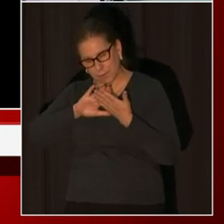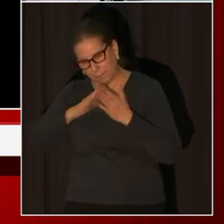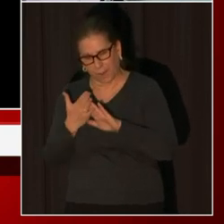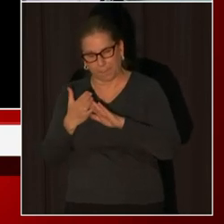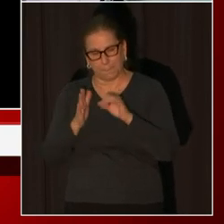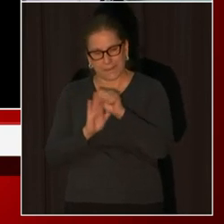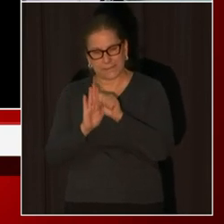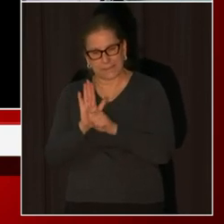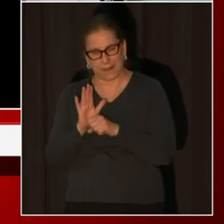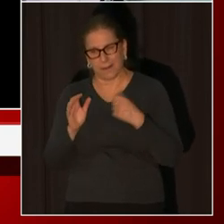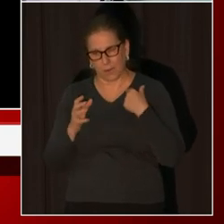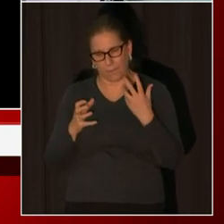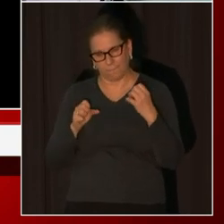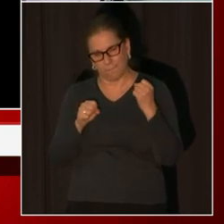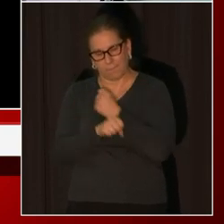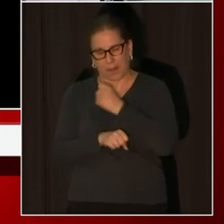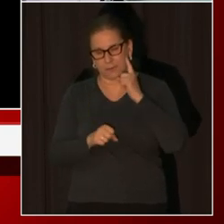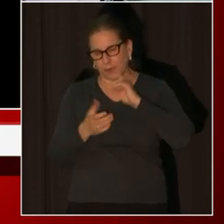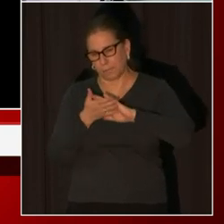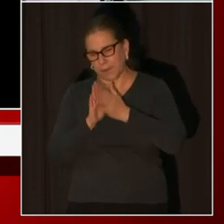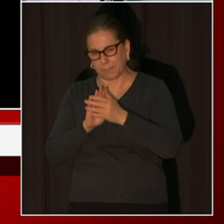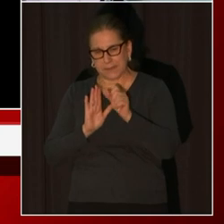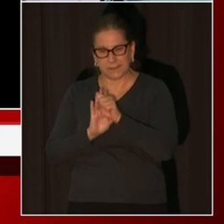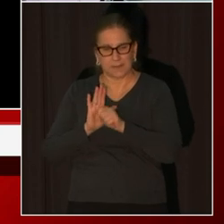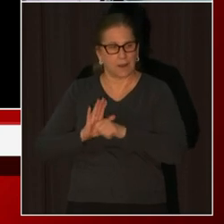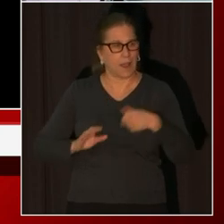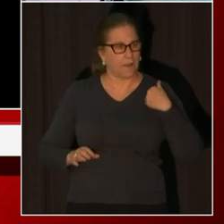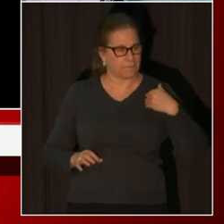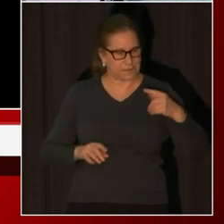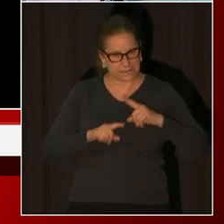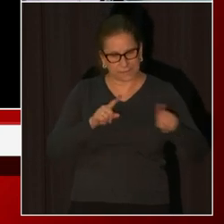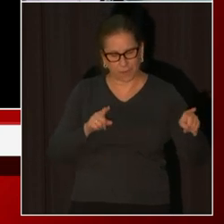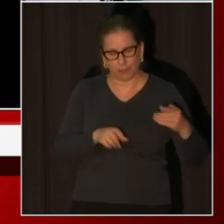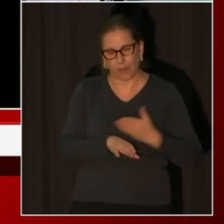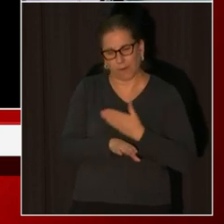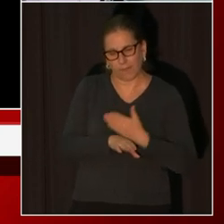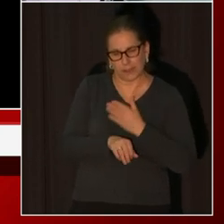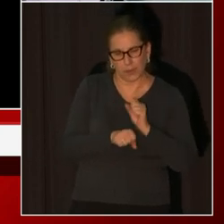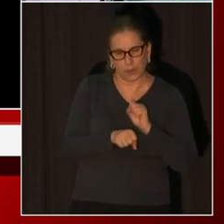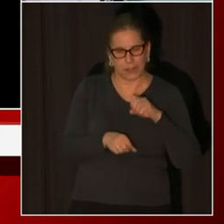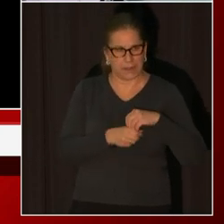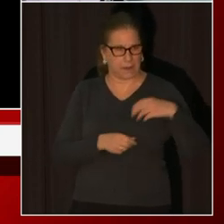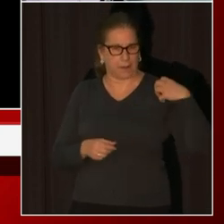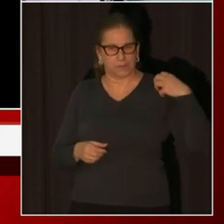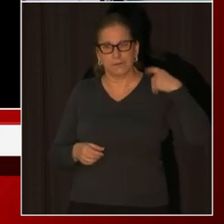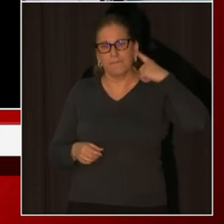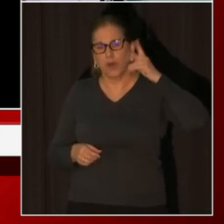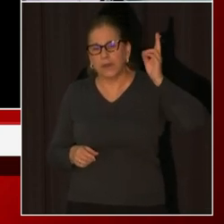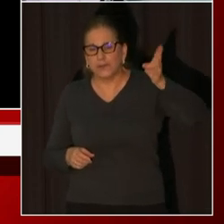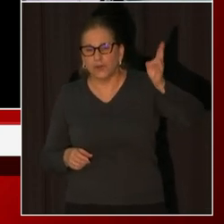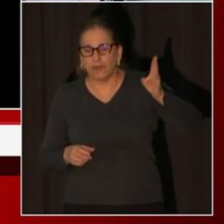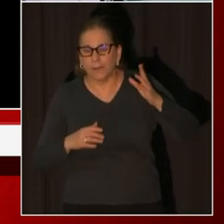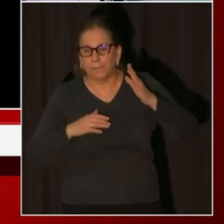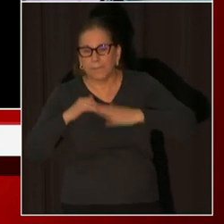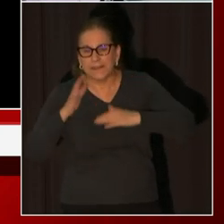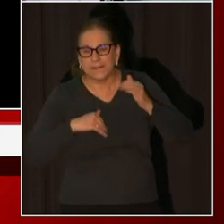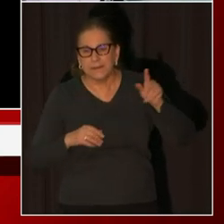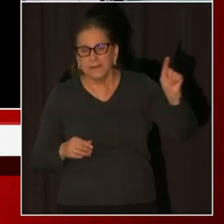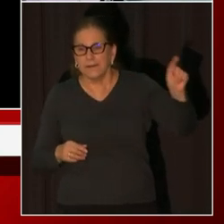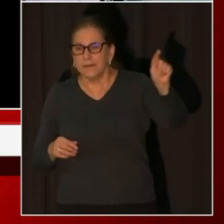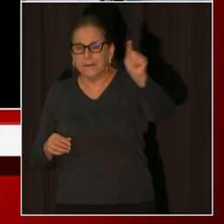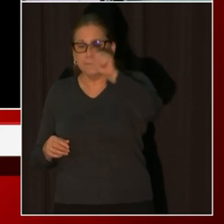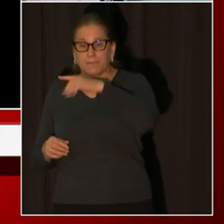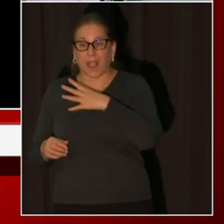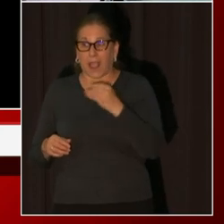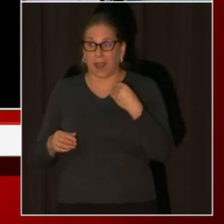for planning and renovation work at the historic Daly building, $2 million to support our cybersecurity